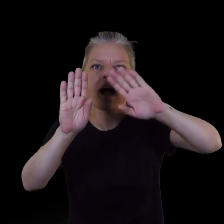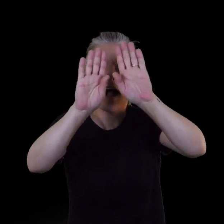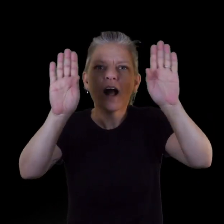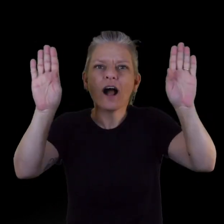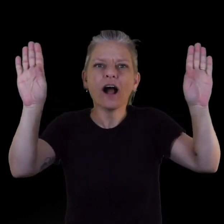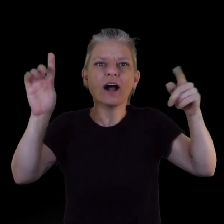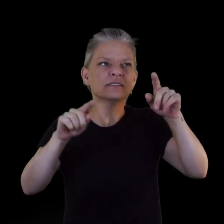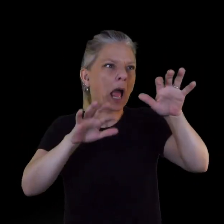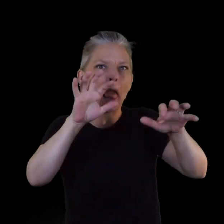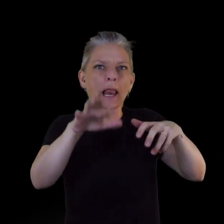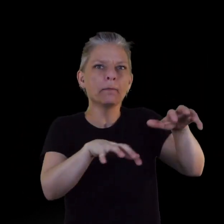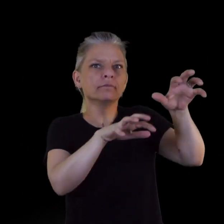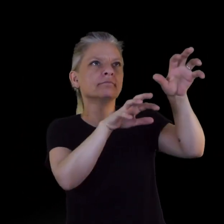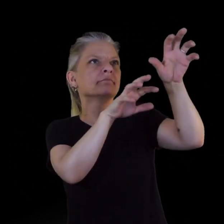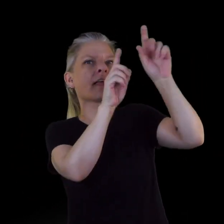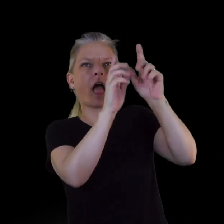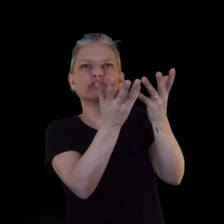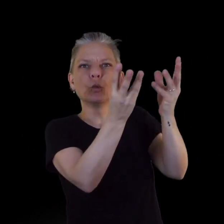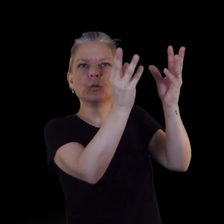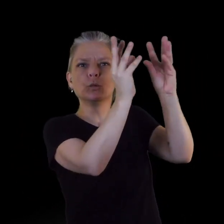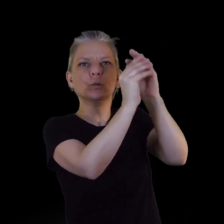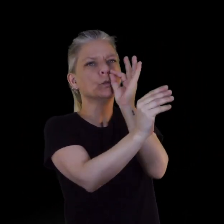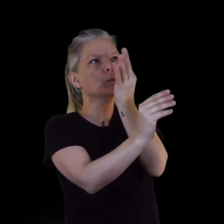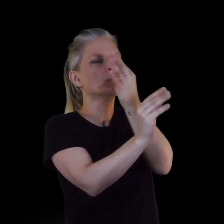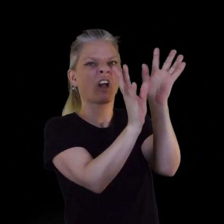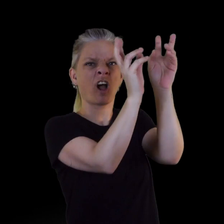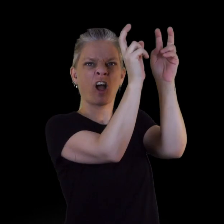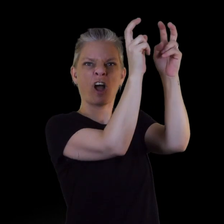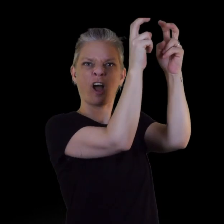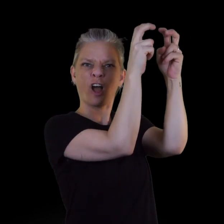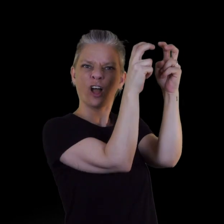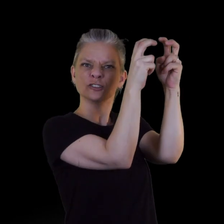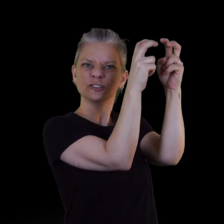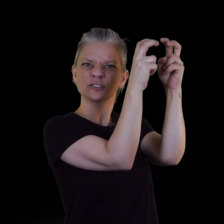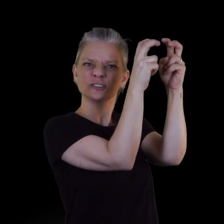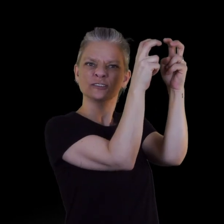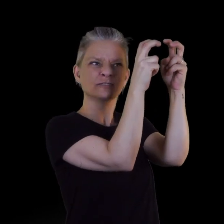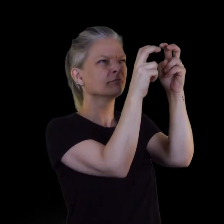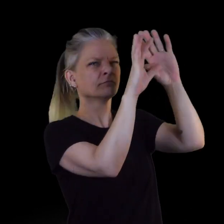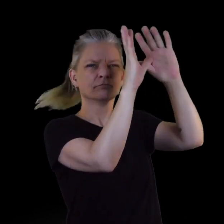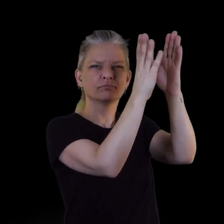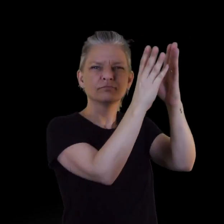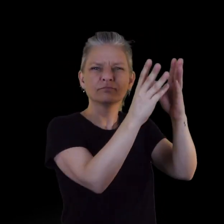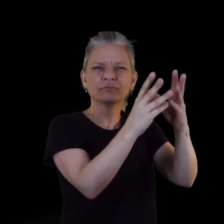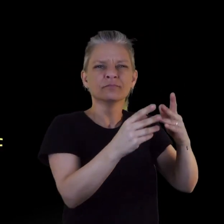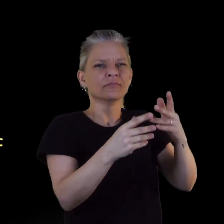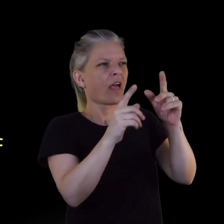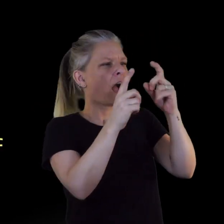like rose, claws arched, ochre breath of candle gorged on